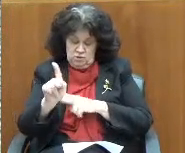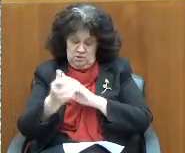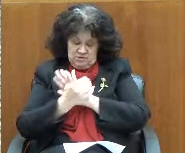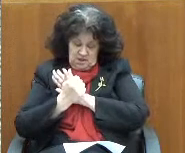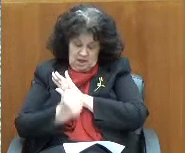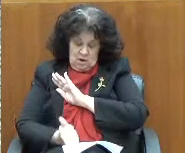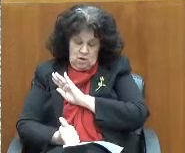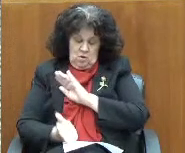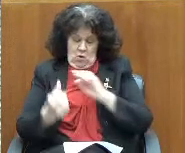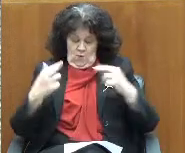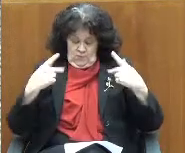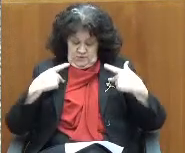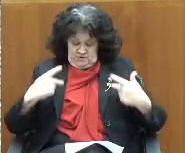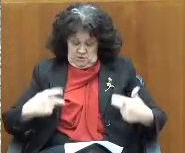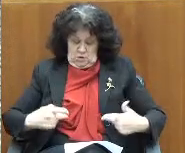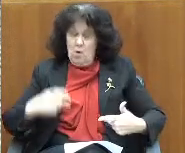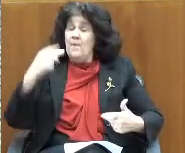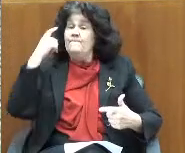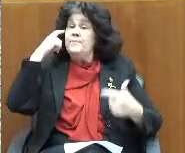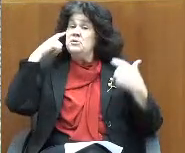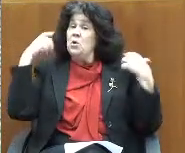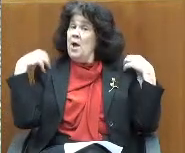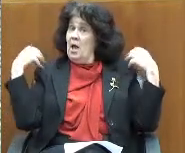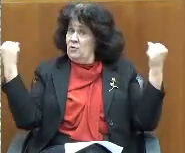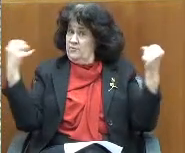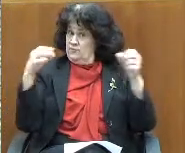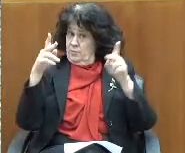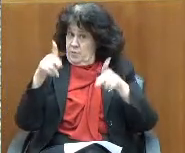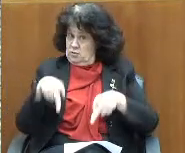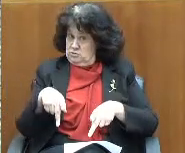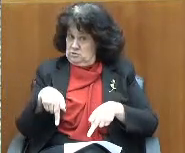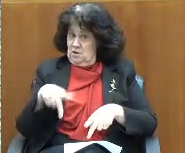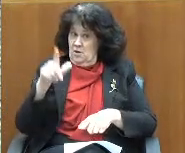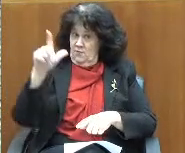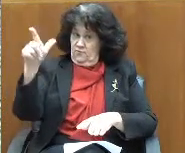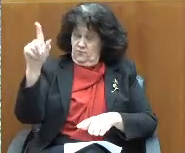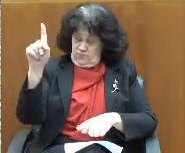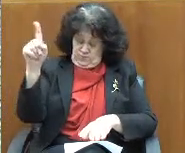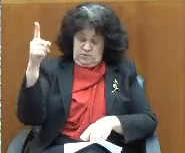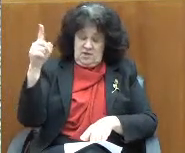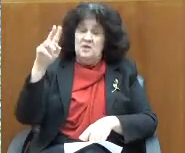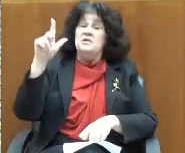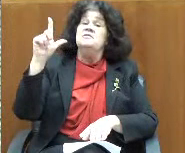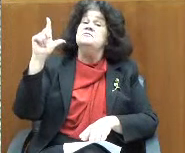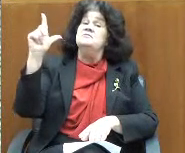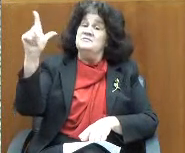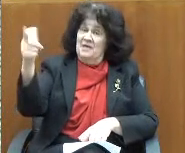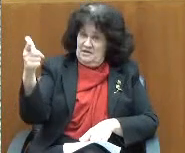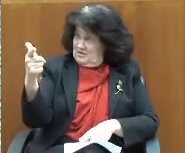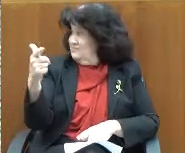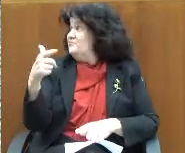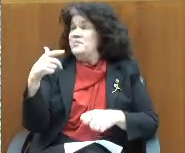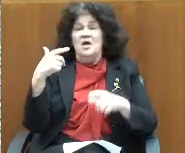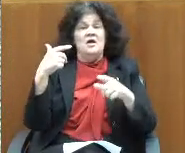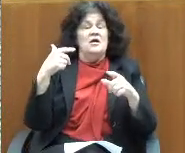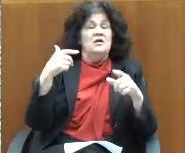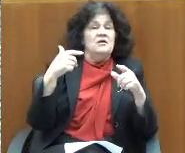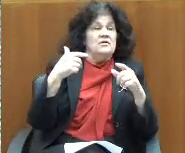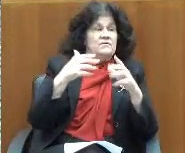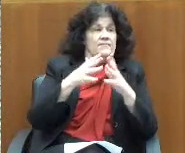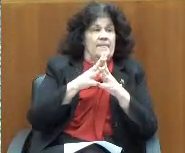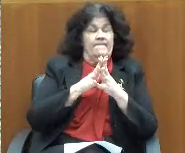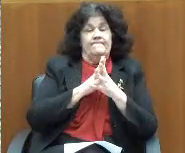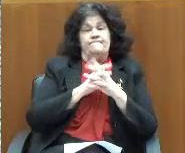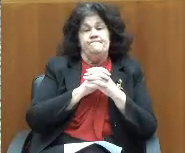session. Can I get a motion? Okay, got two motions. All right, is there